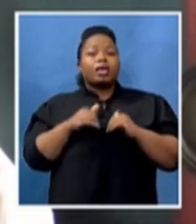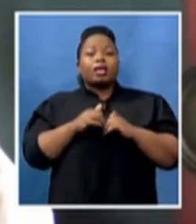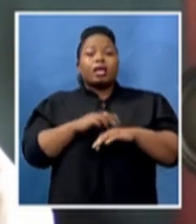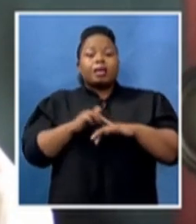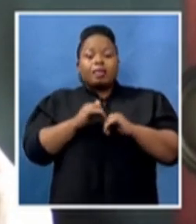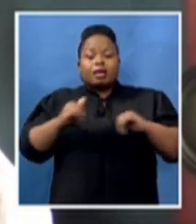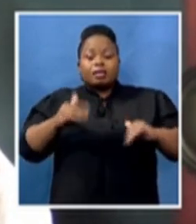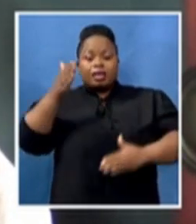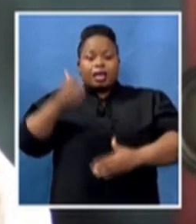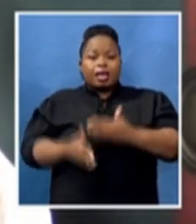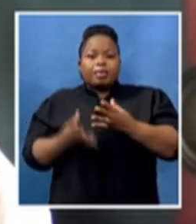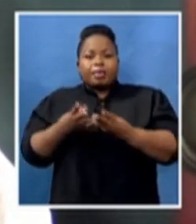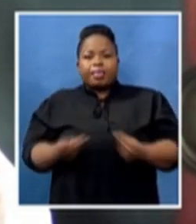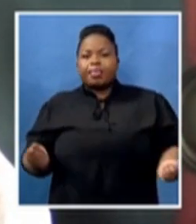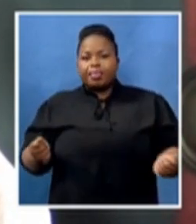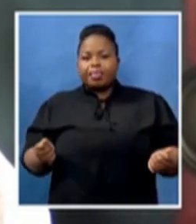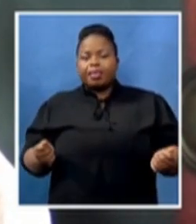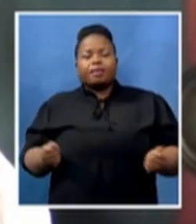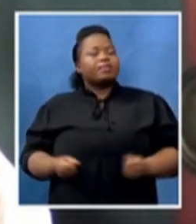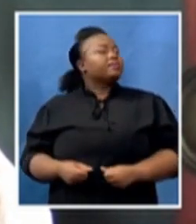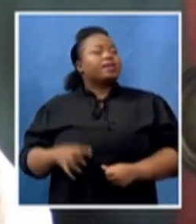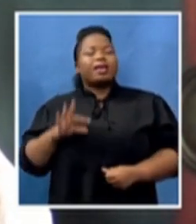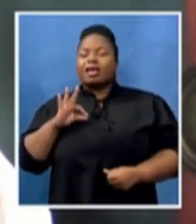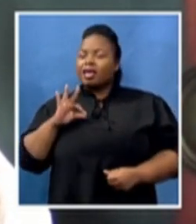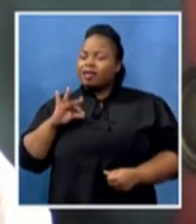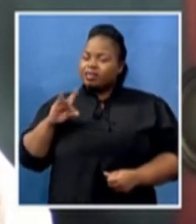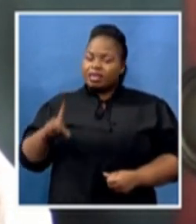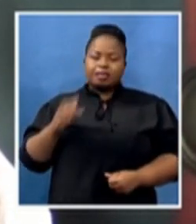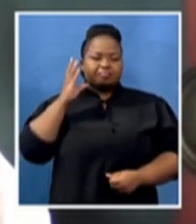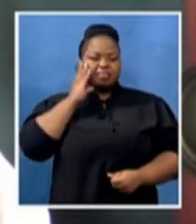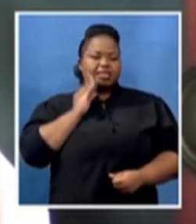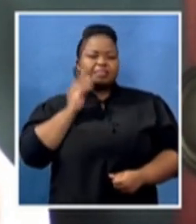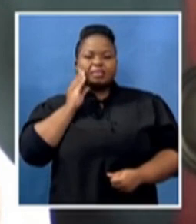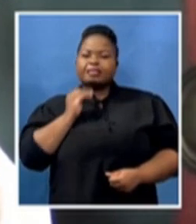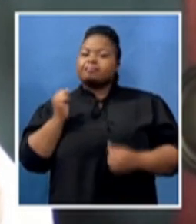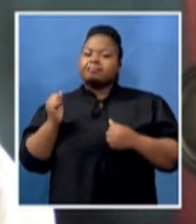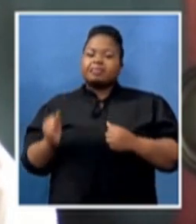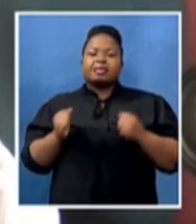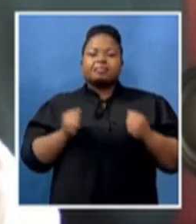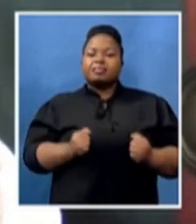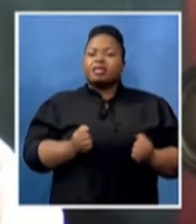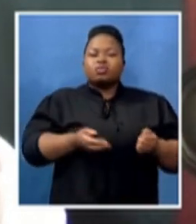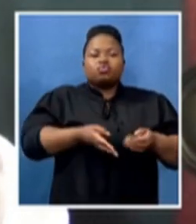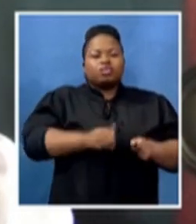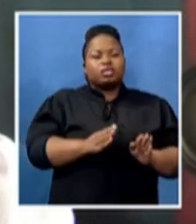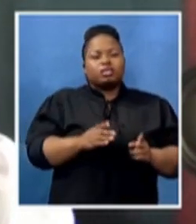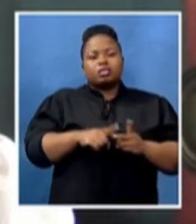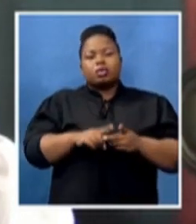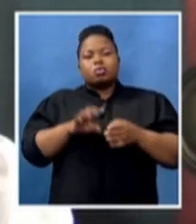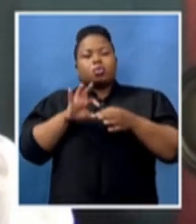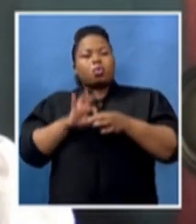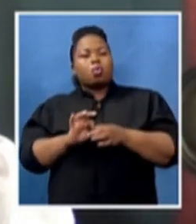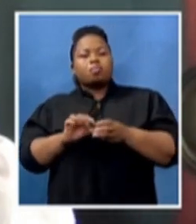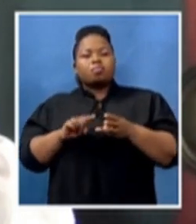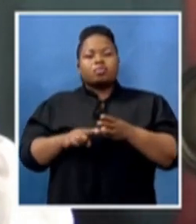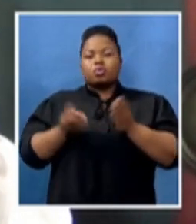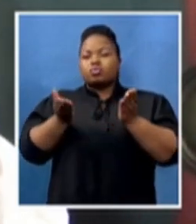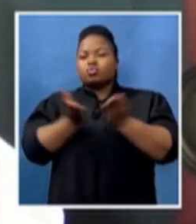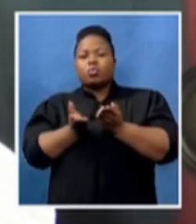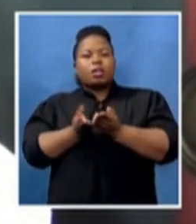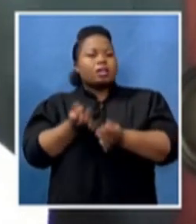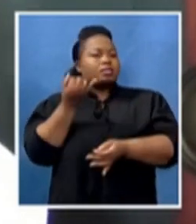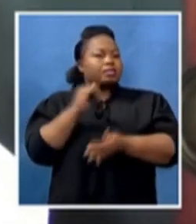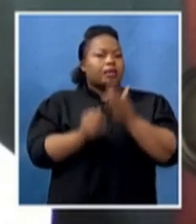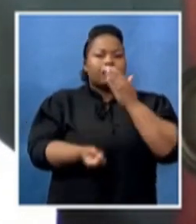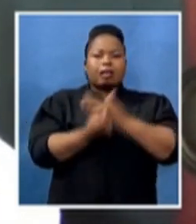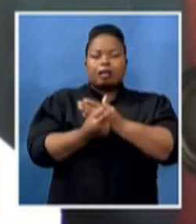after day on our streets, in our schools, and in our homes. The evidence report on the empowerment of women and